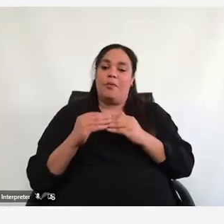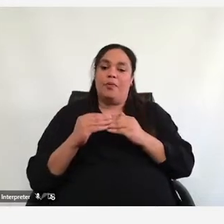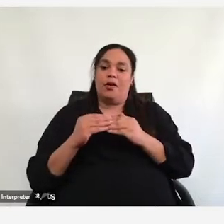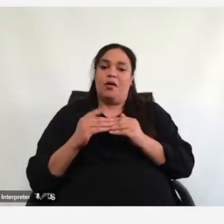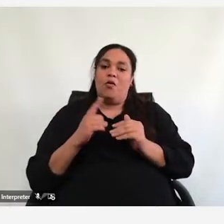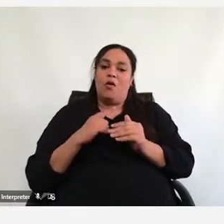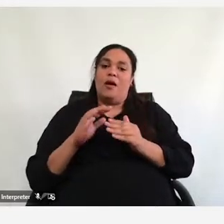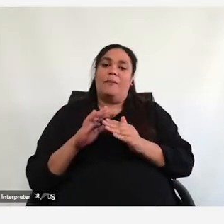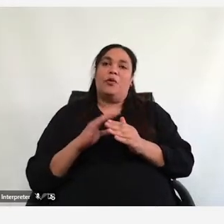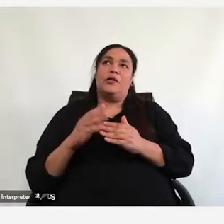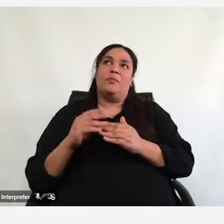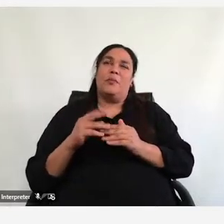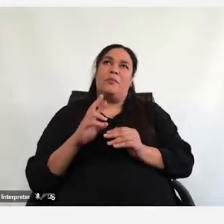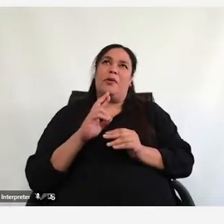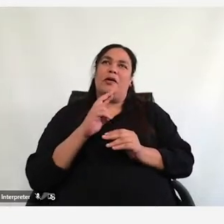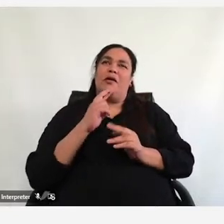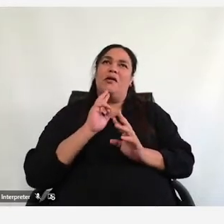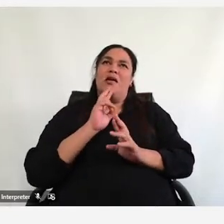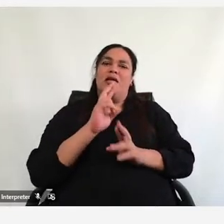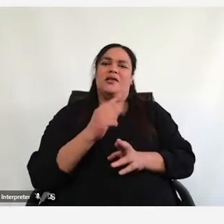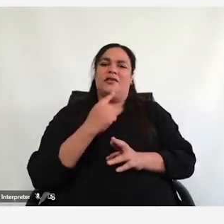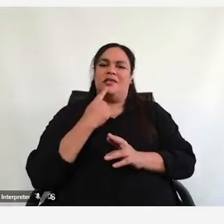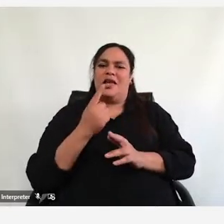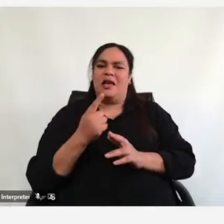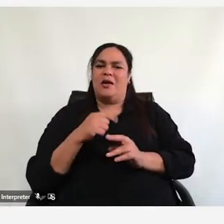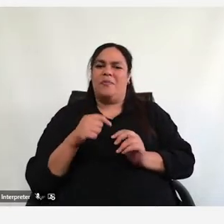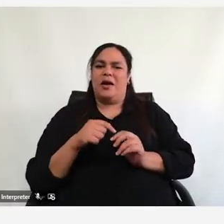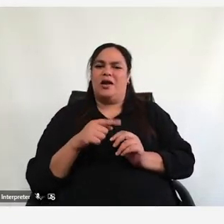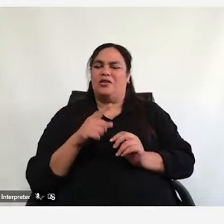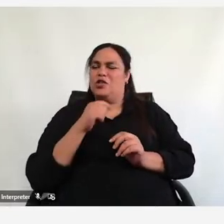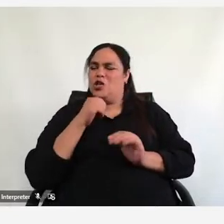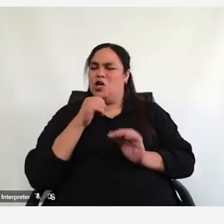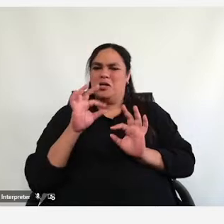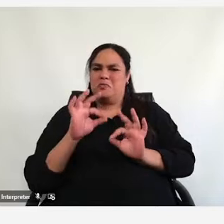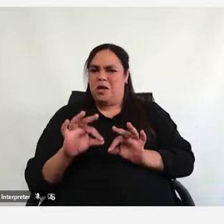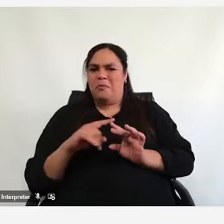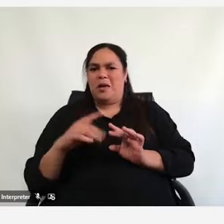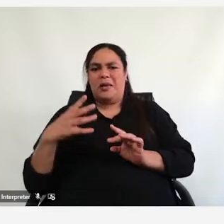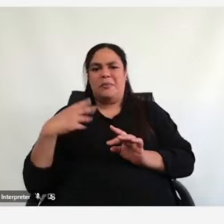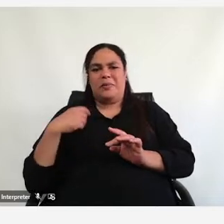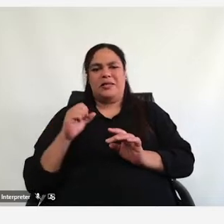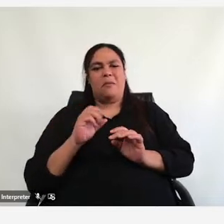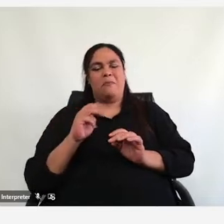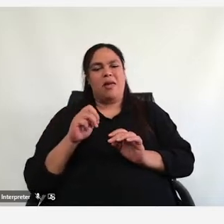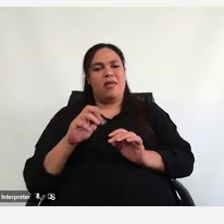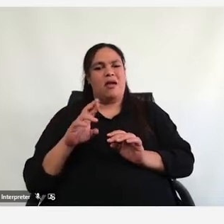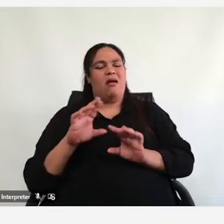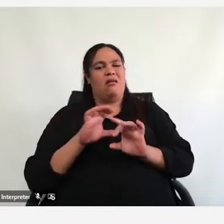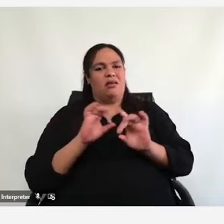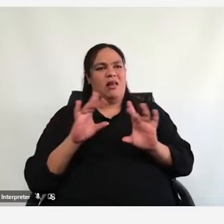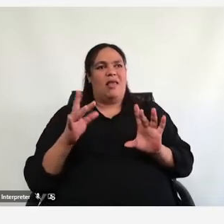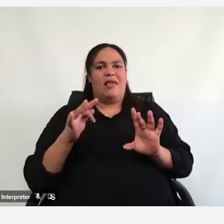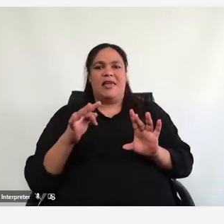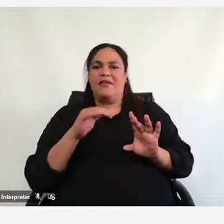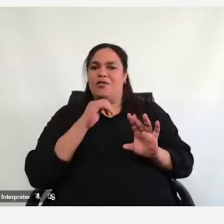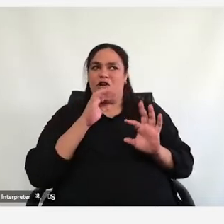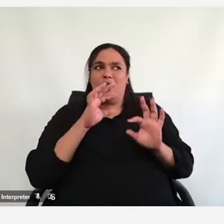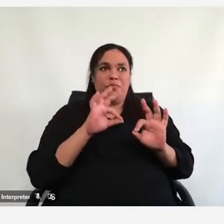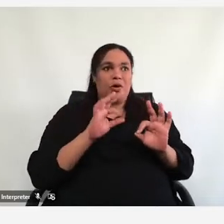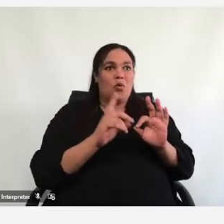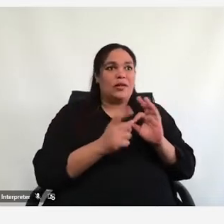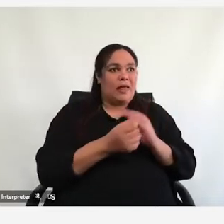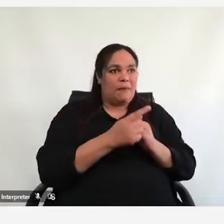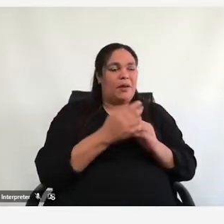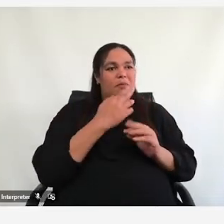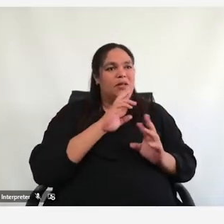because the member made reference to the possibility of illegalities. And Minister Meyer has been very clear. If there's illegalities that are happening,